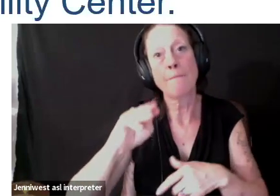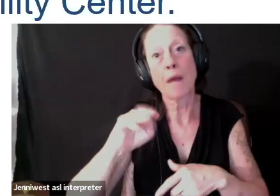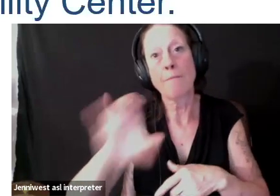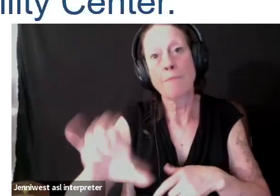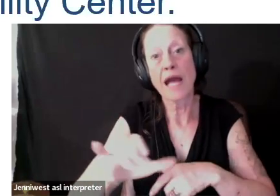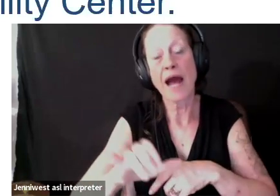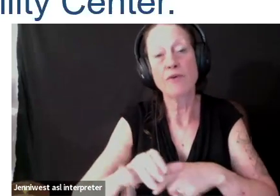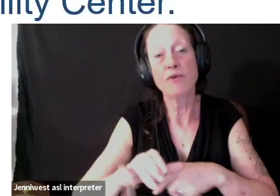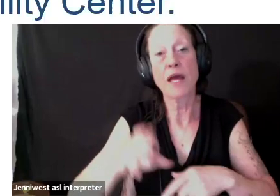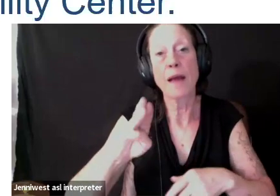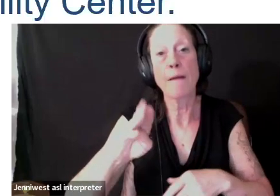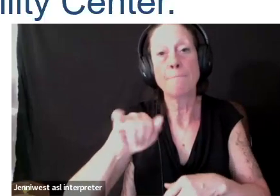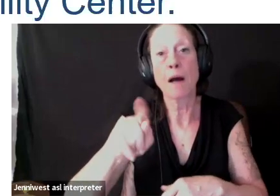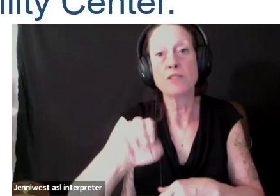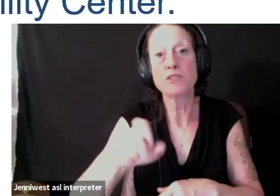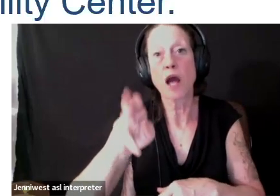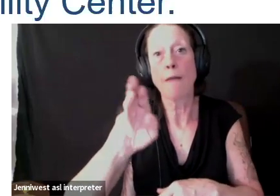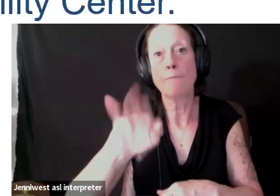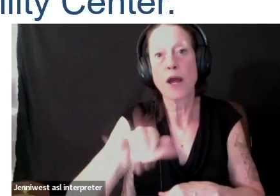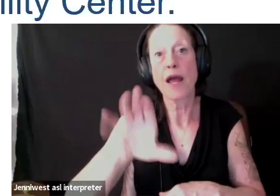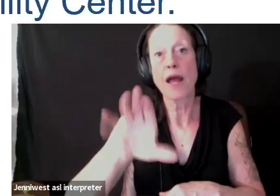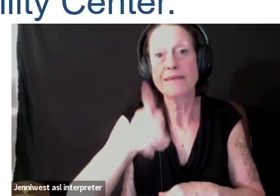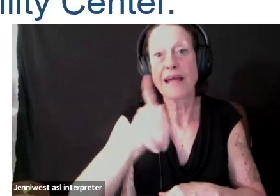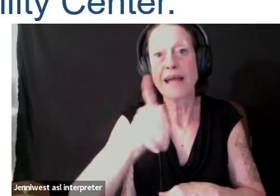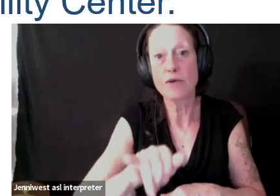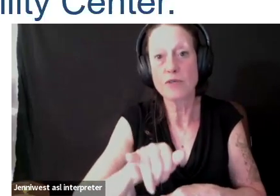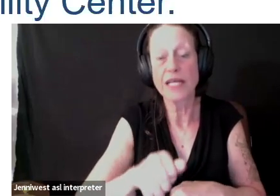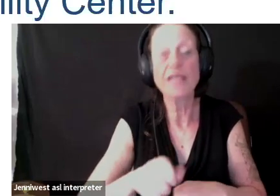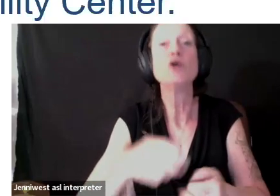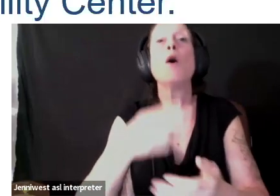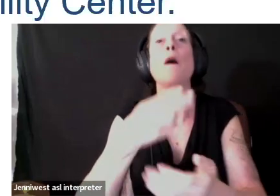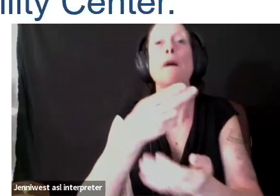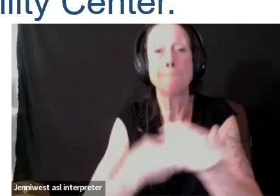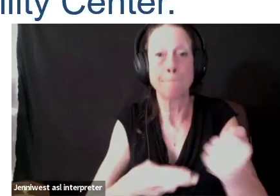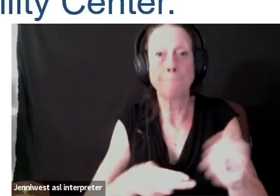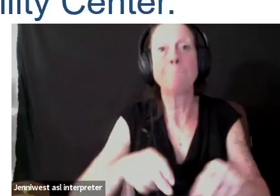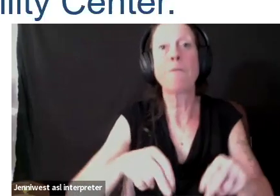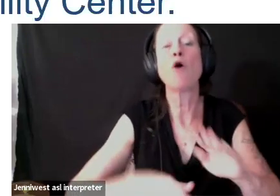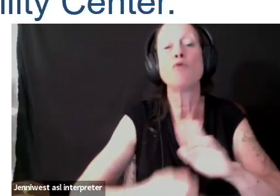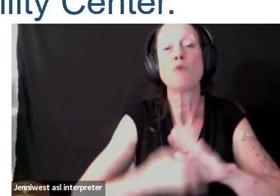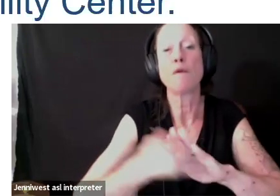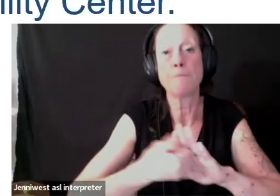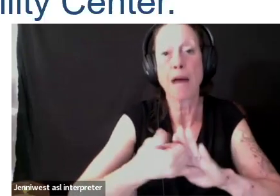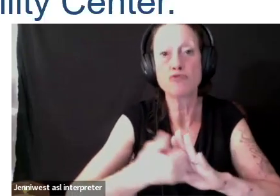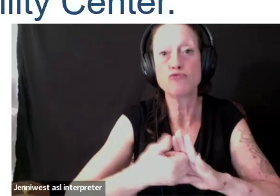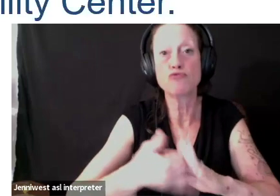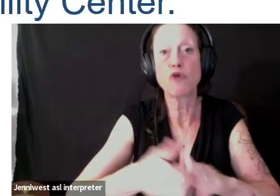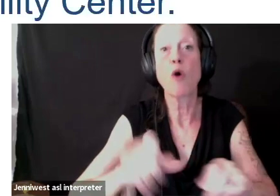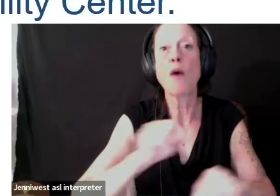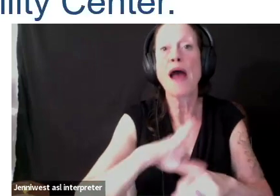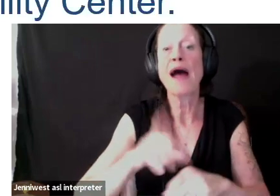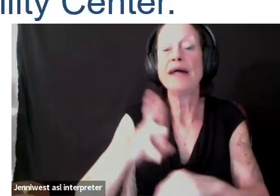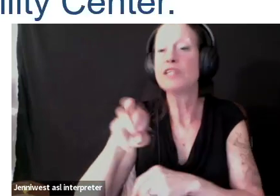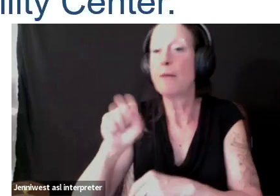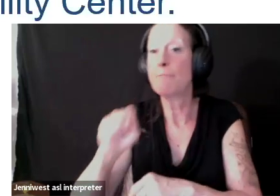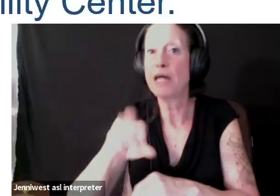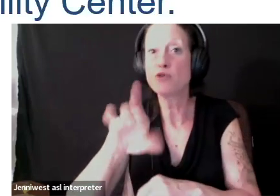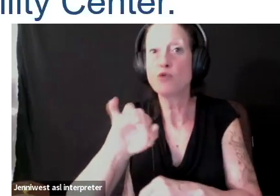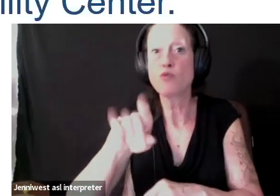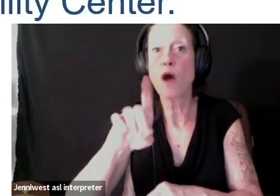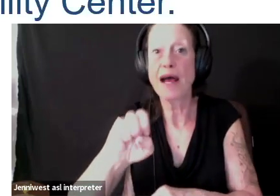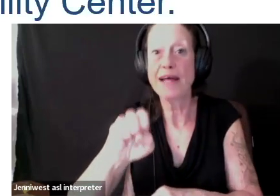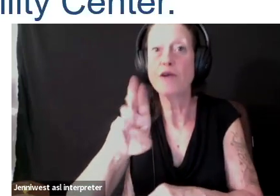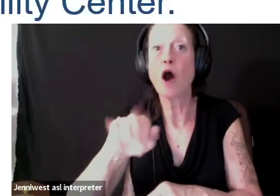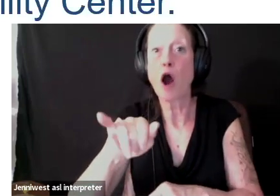on the train and transferred to a Metro bus specifically, then that bus ride is free. You don't pay. So